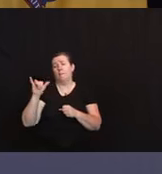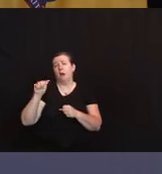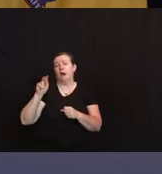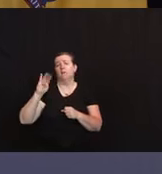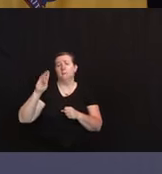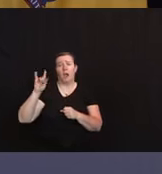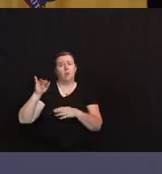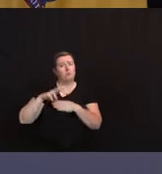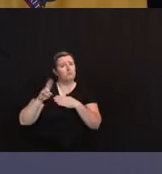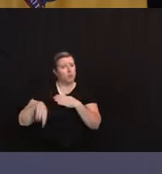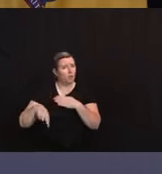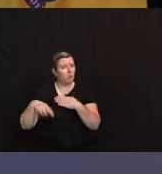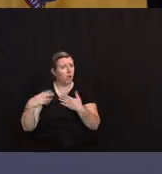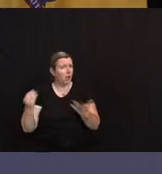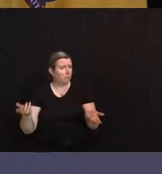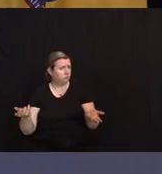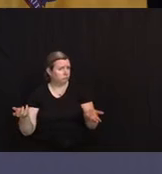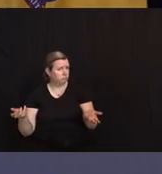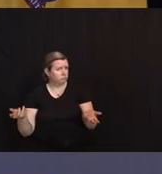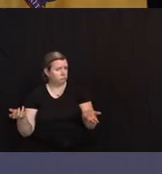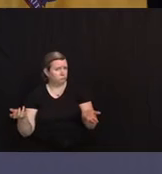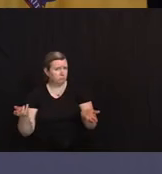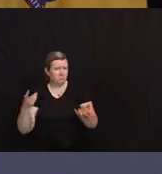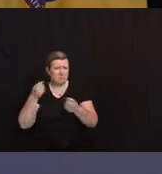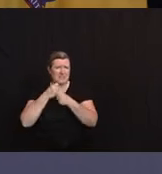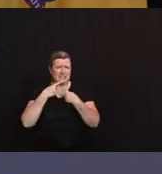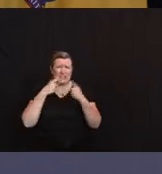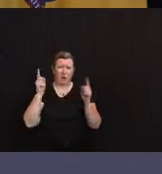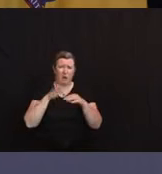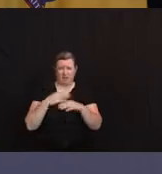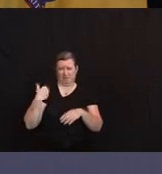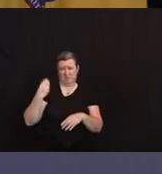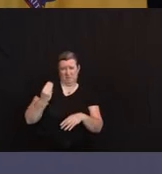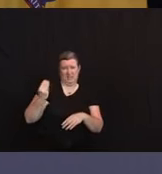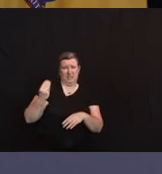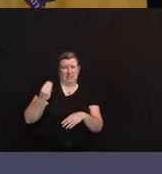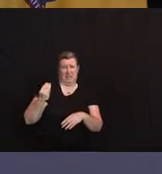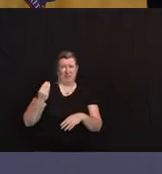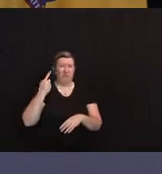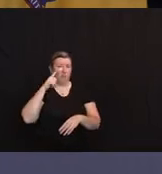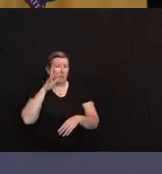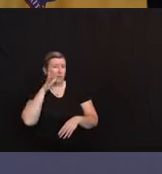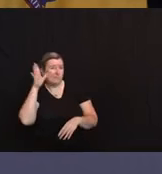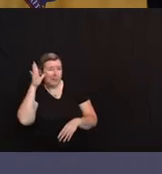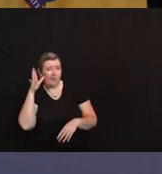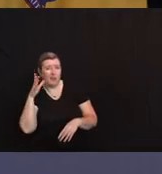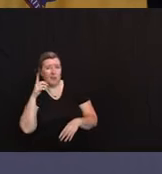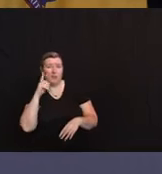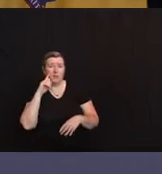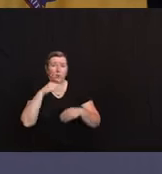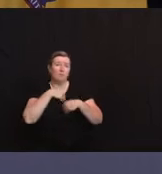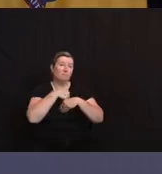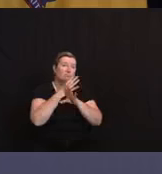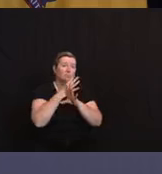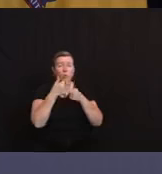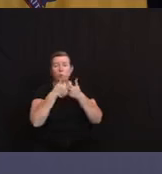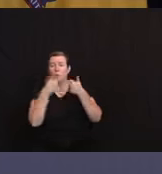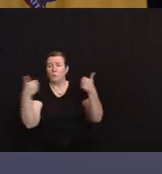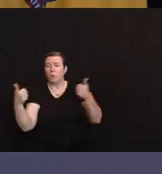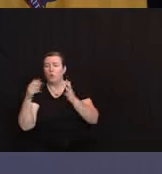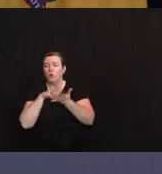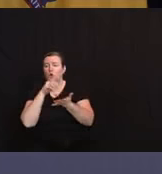the governor, was the announcement you made Monday on the guidance for parents for virtual learning in response to